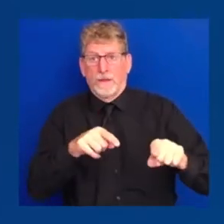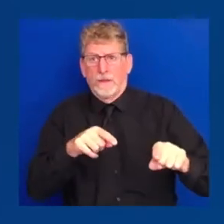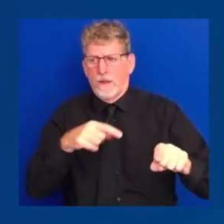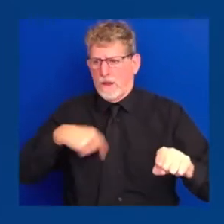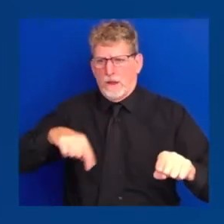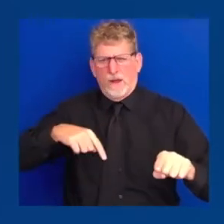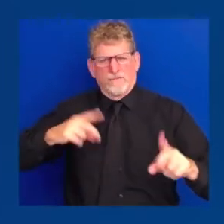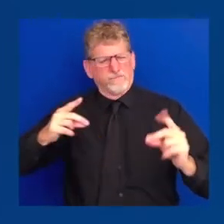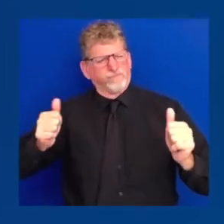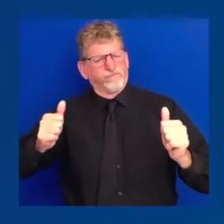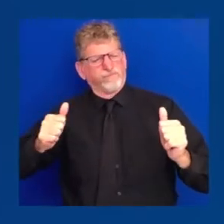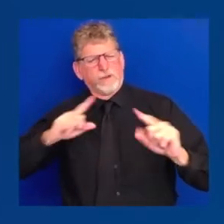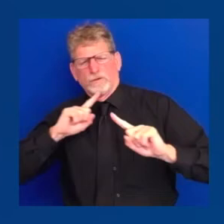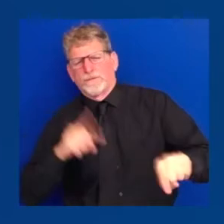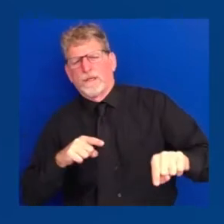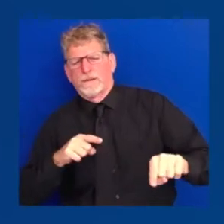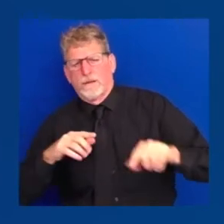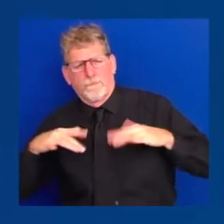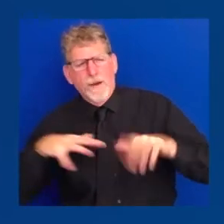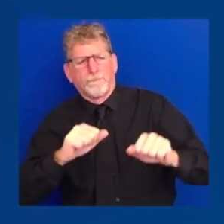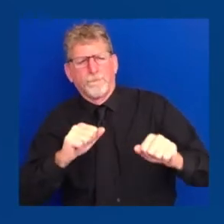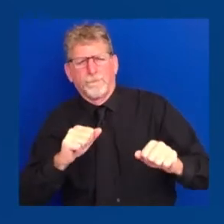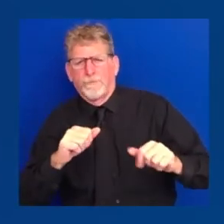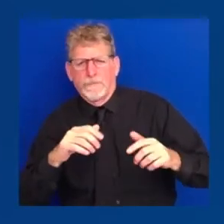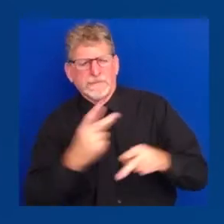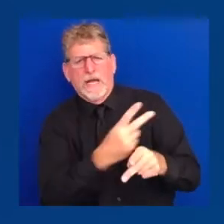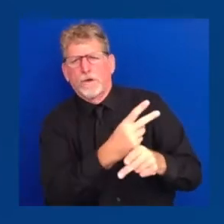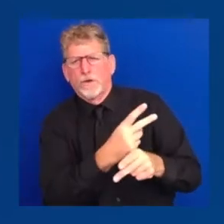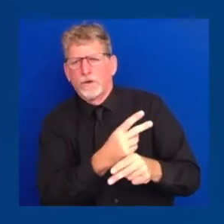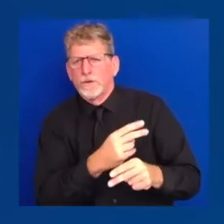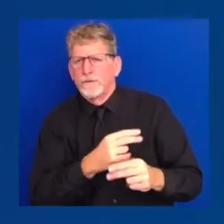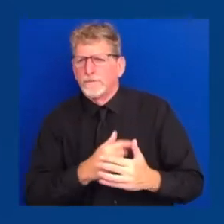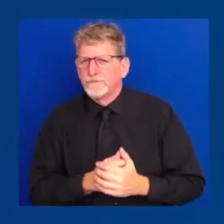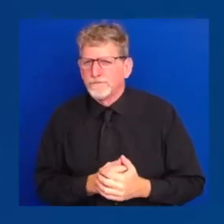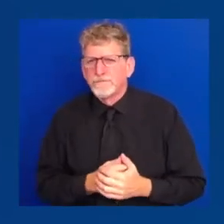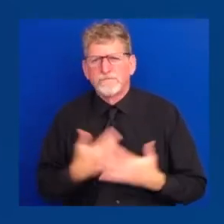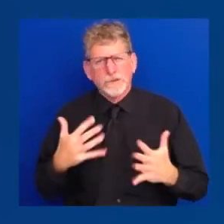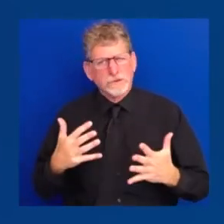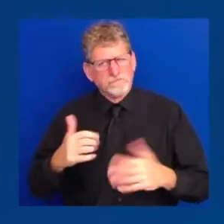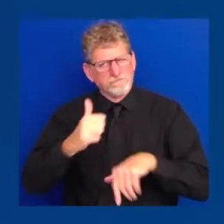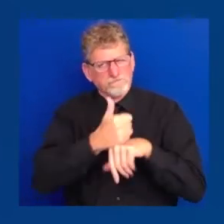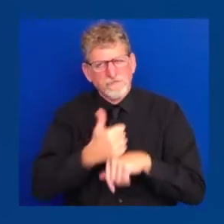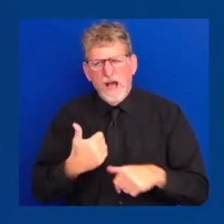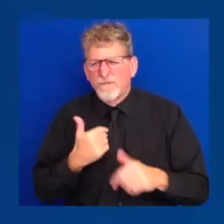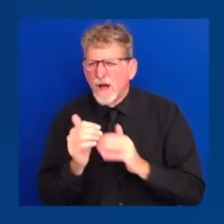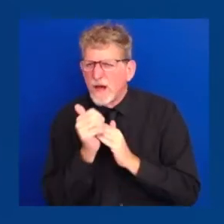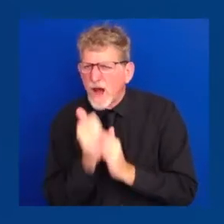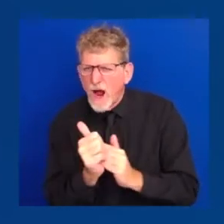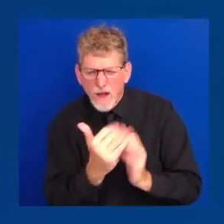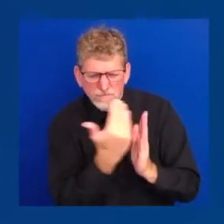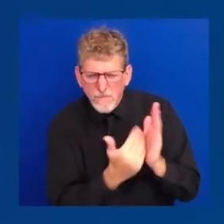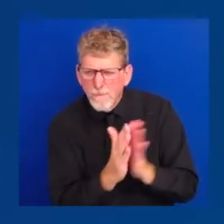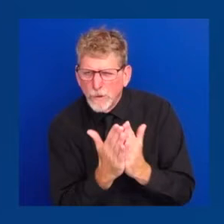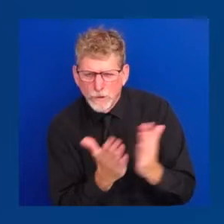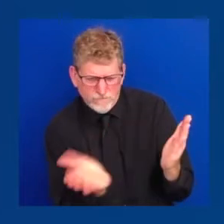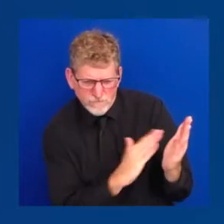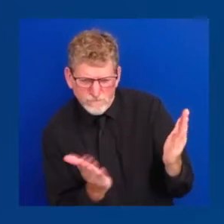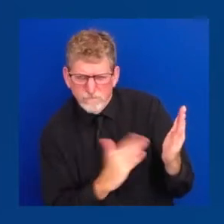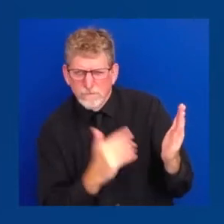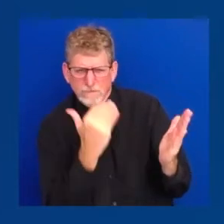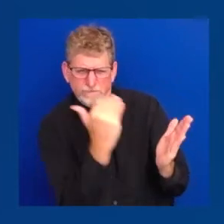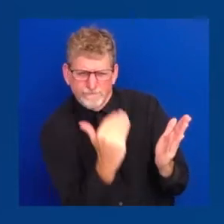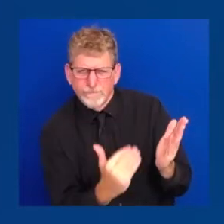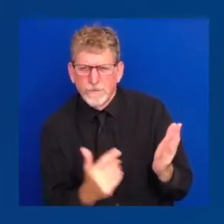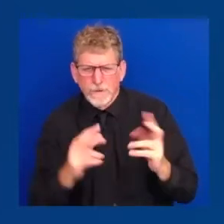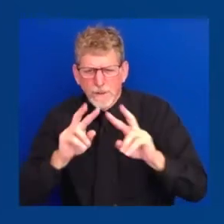have a COVID-19 variant playbook to rapidly assess a variant's transmissibility and severity, and its potential impact